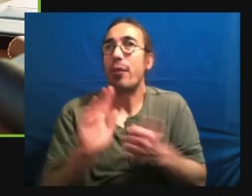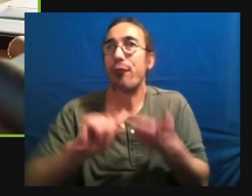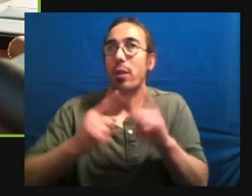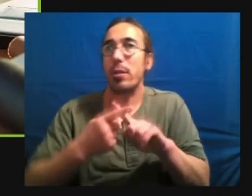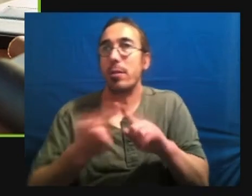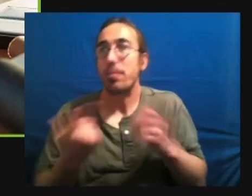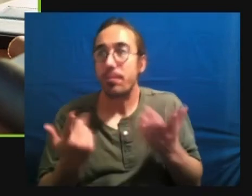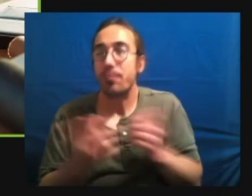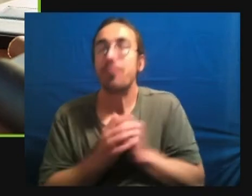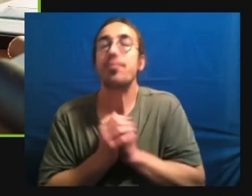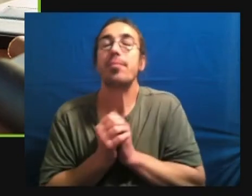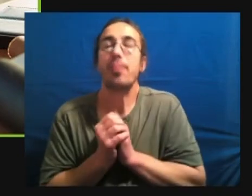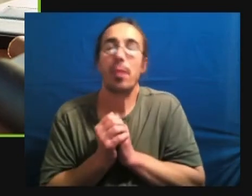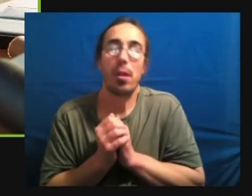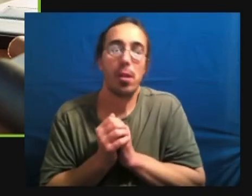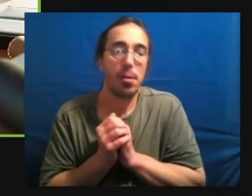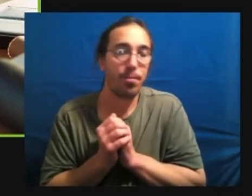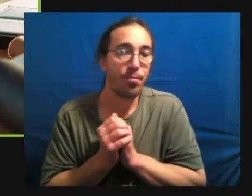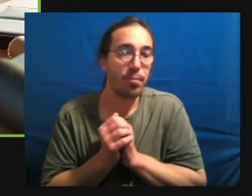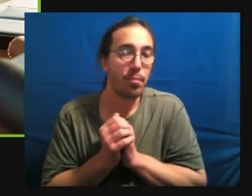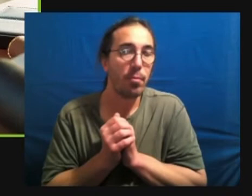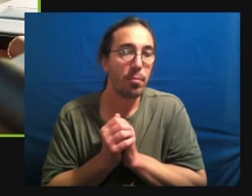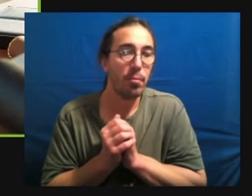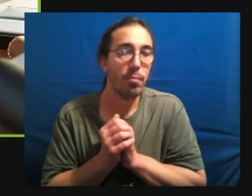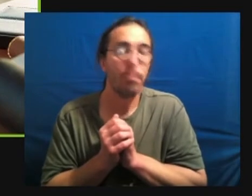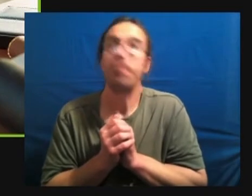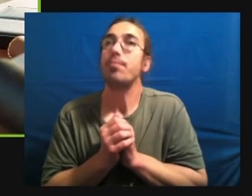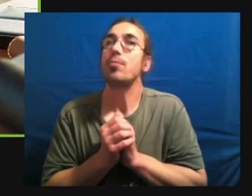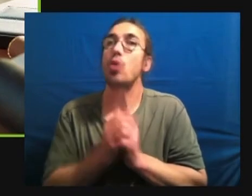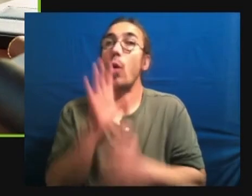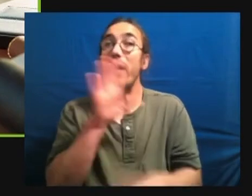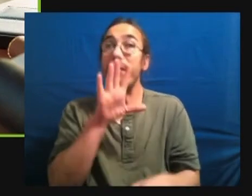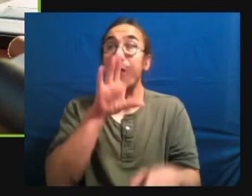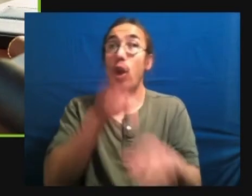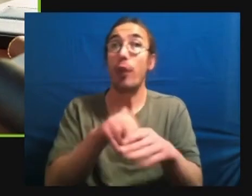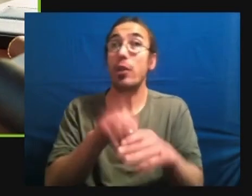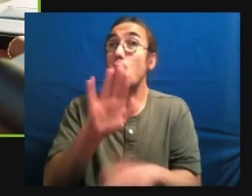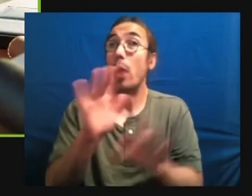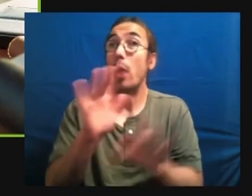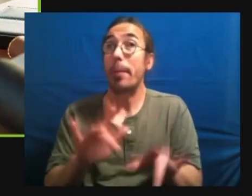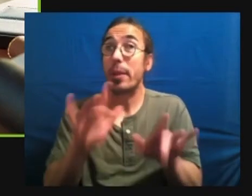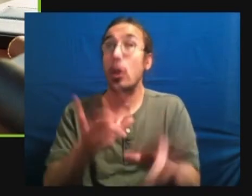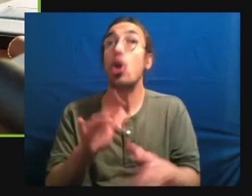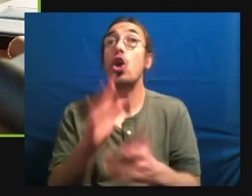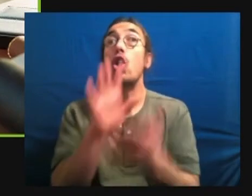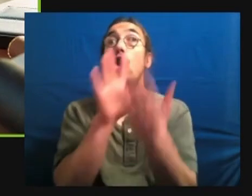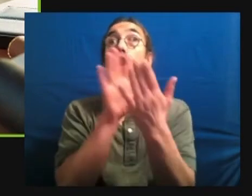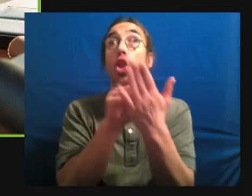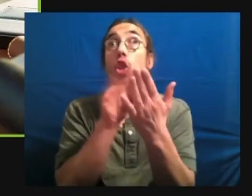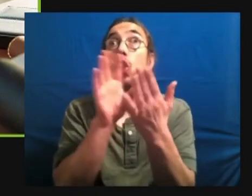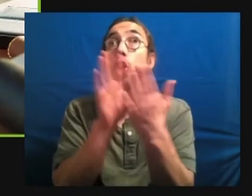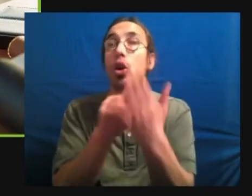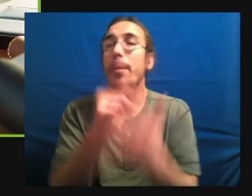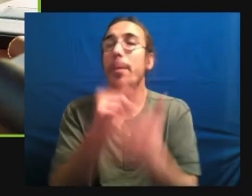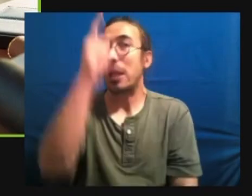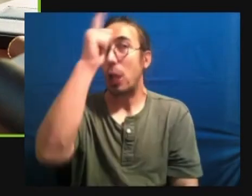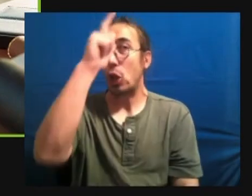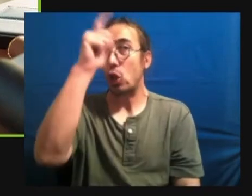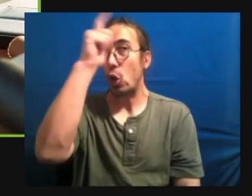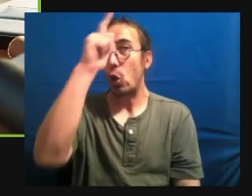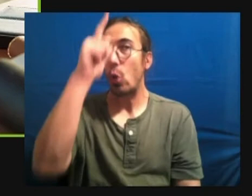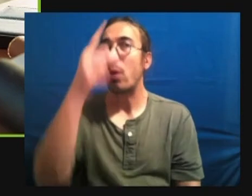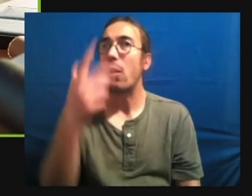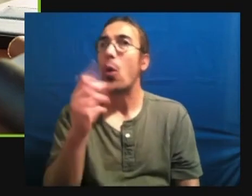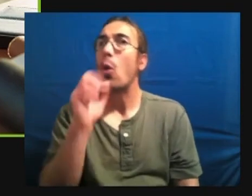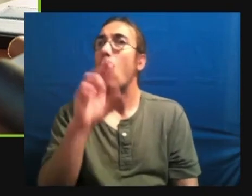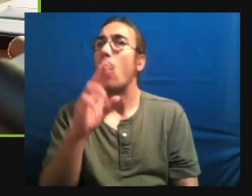So, evolving your empathy, right? Learning, being logical, overriding your